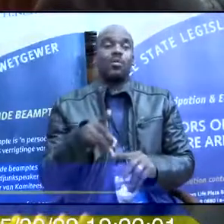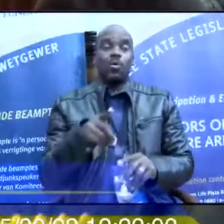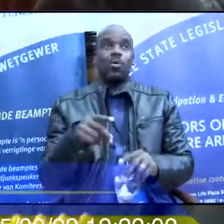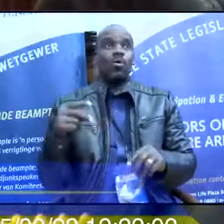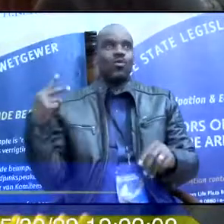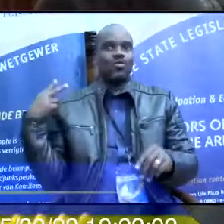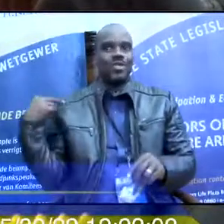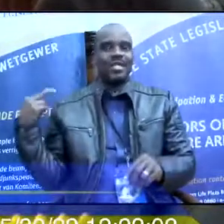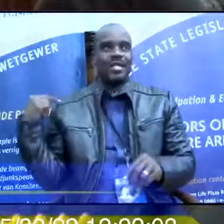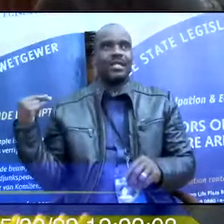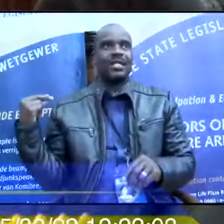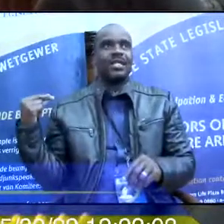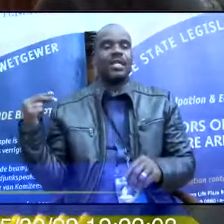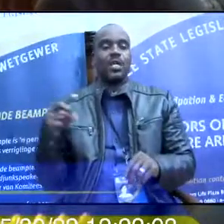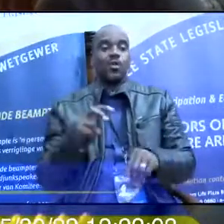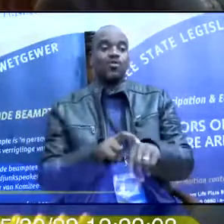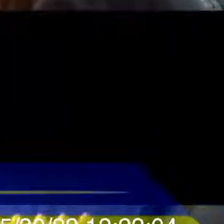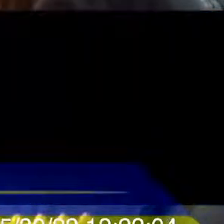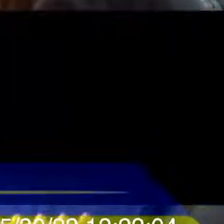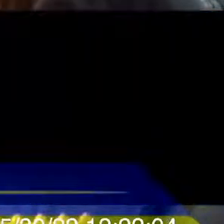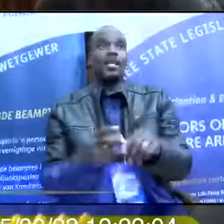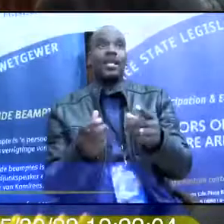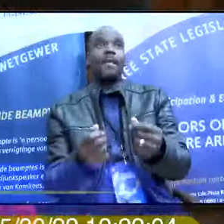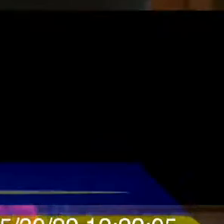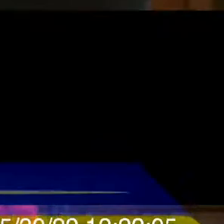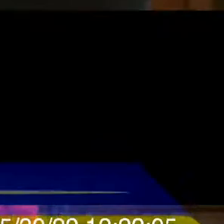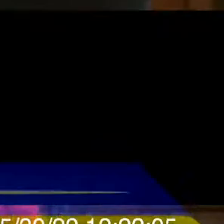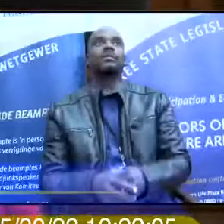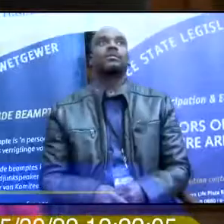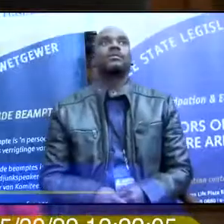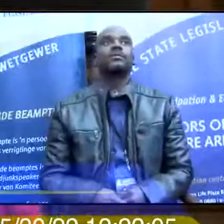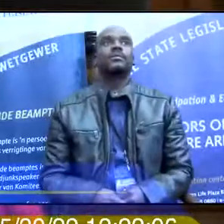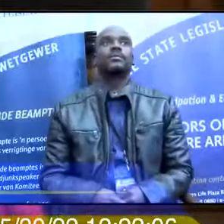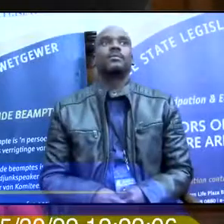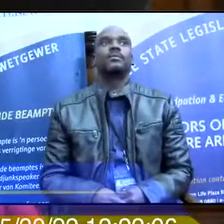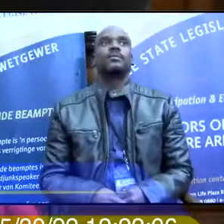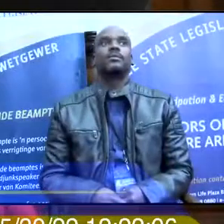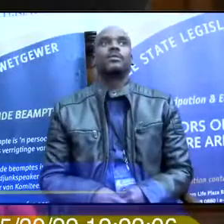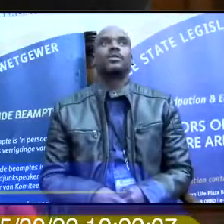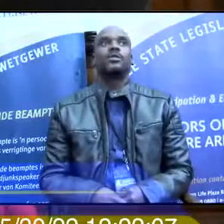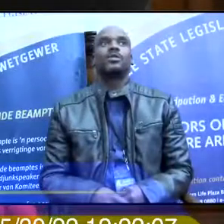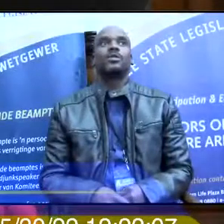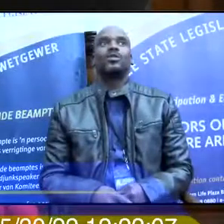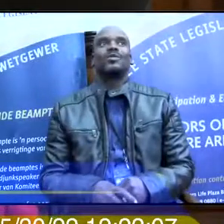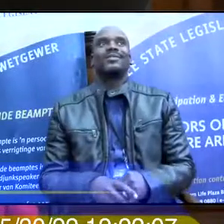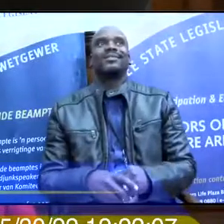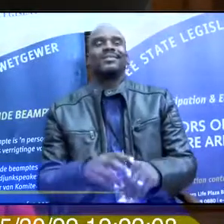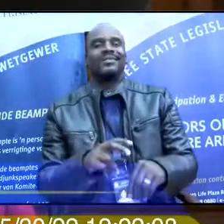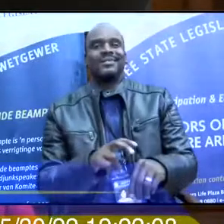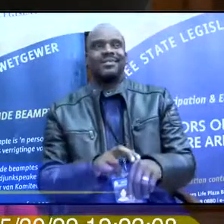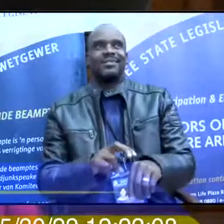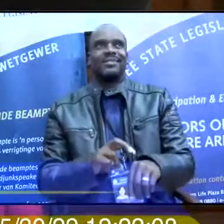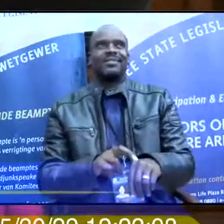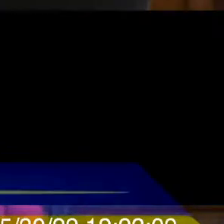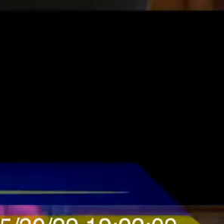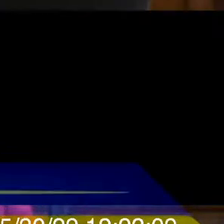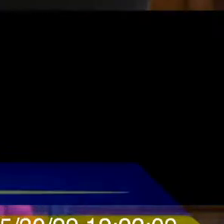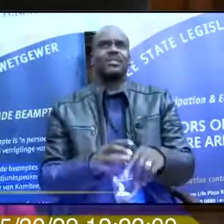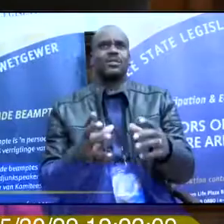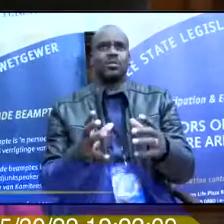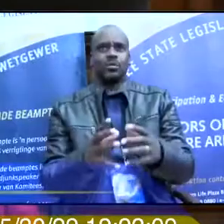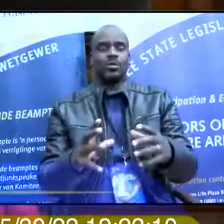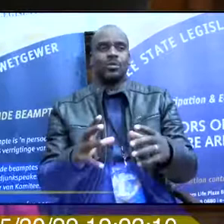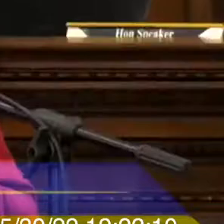you need oneness for so many particular patients you'll need one police person for some particular